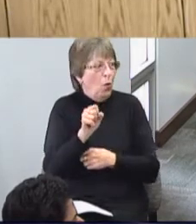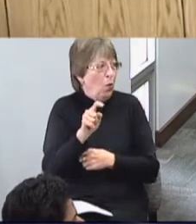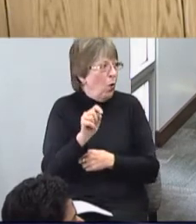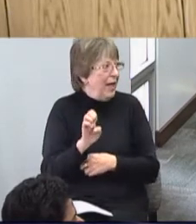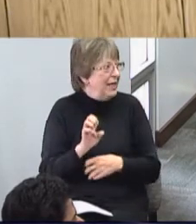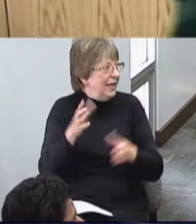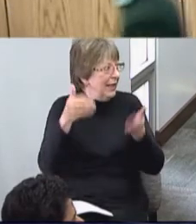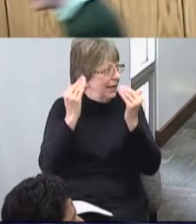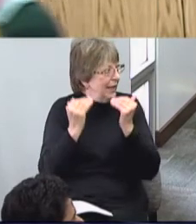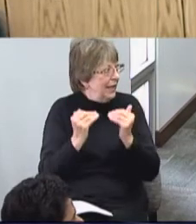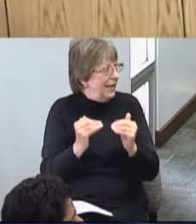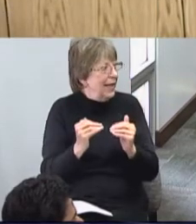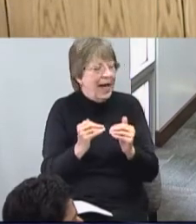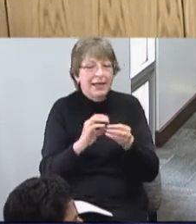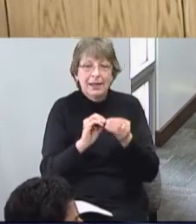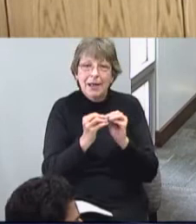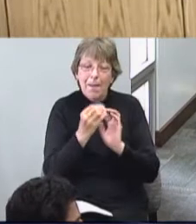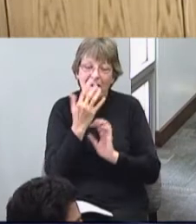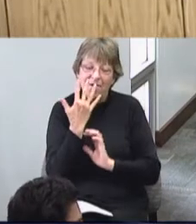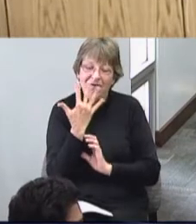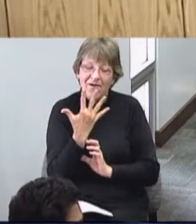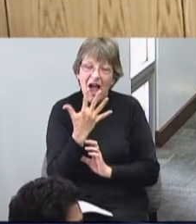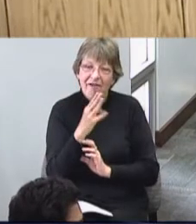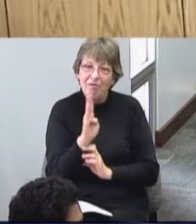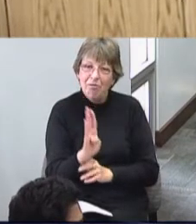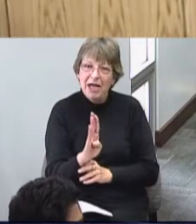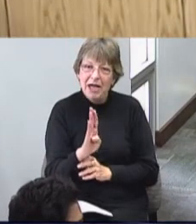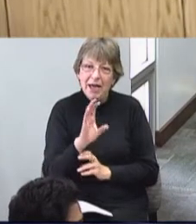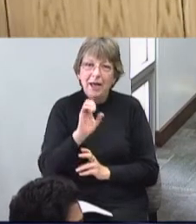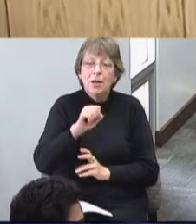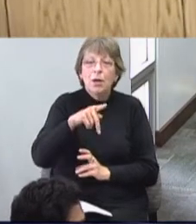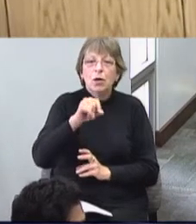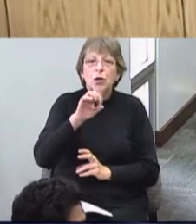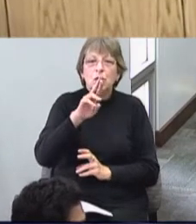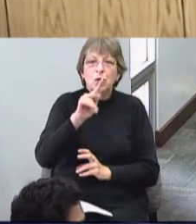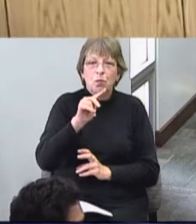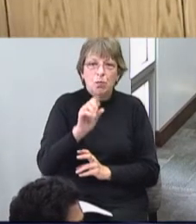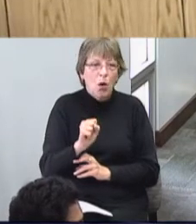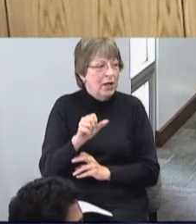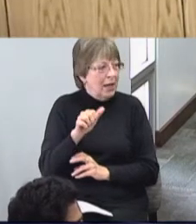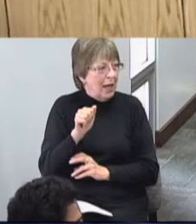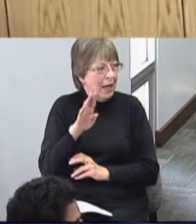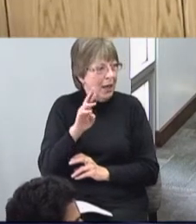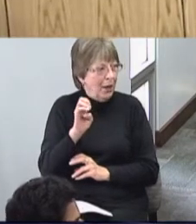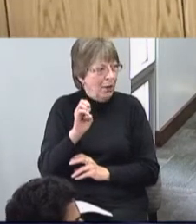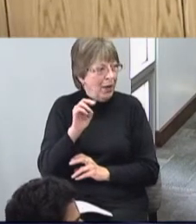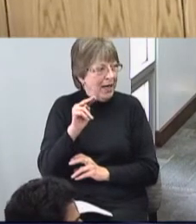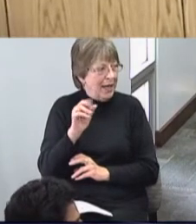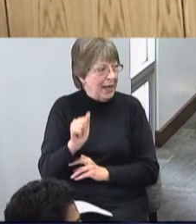Next item, please. Item 5B, Sports Arena Project Update.